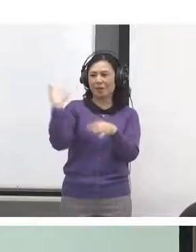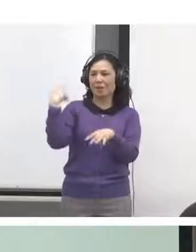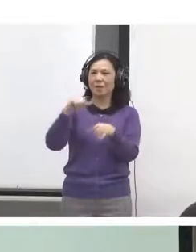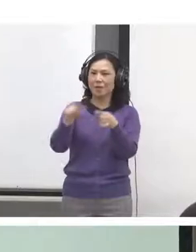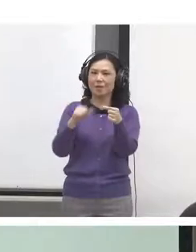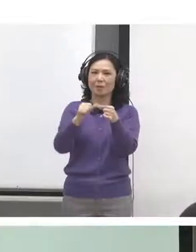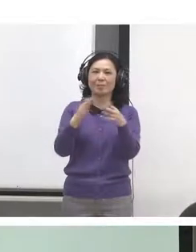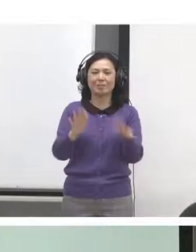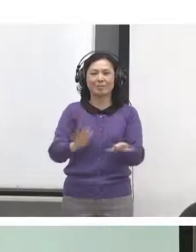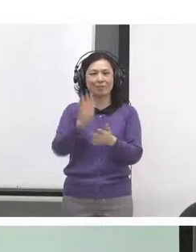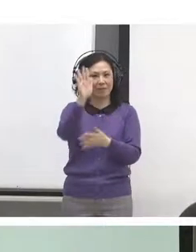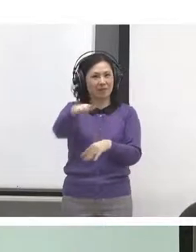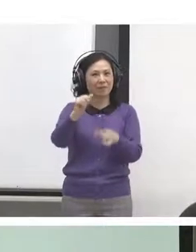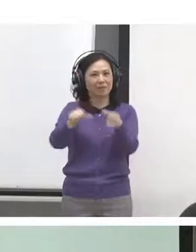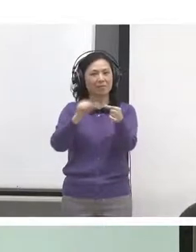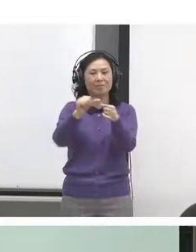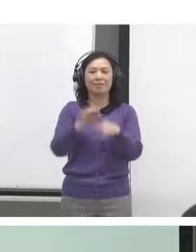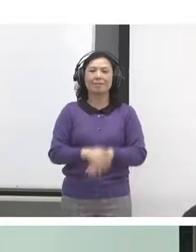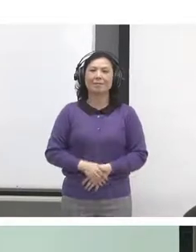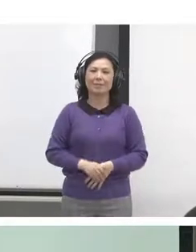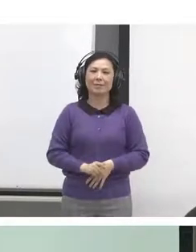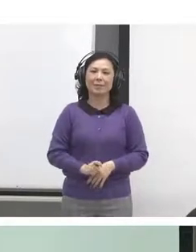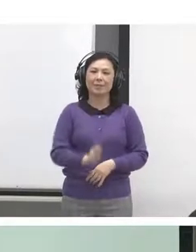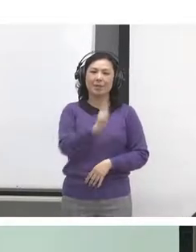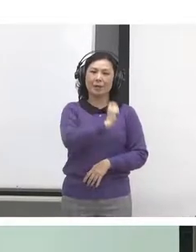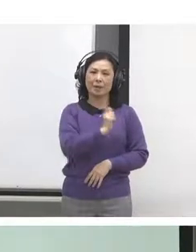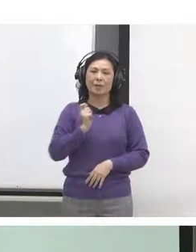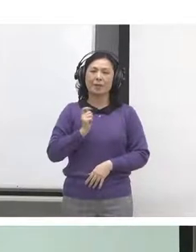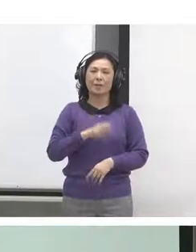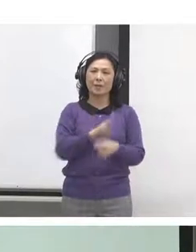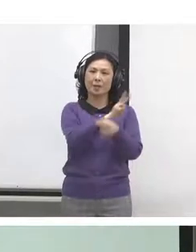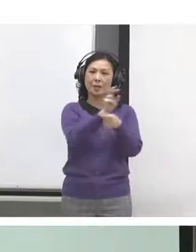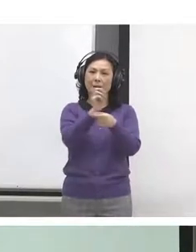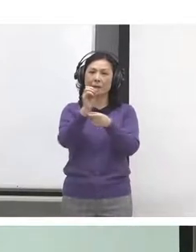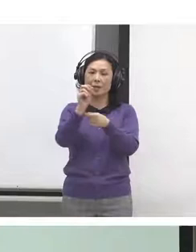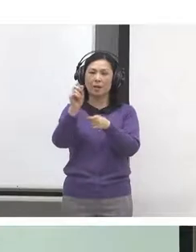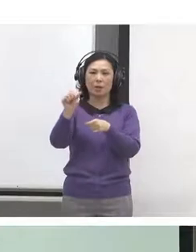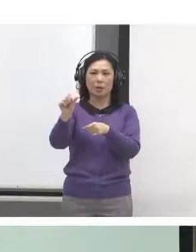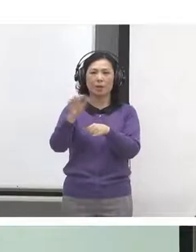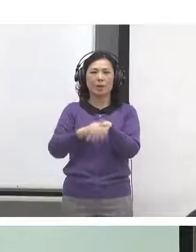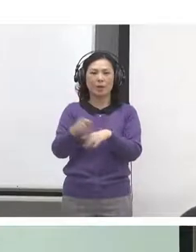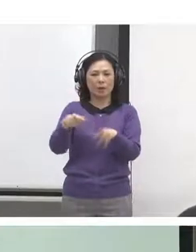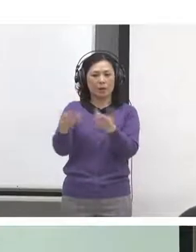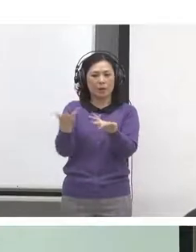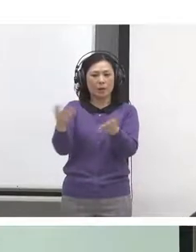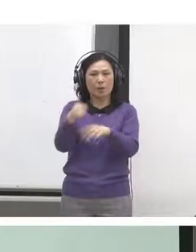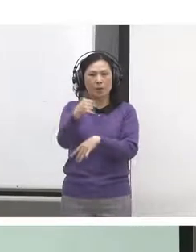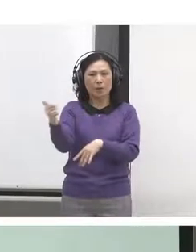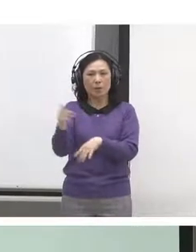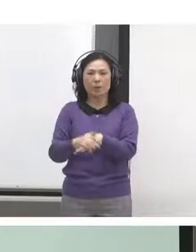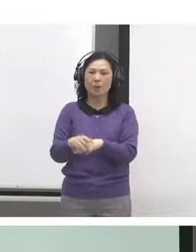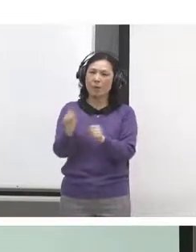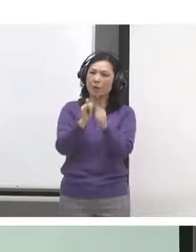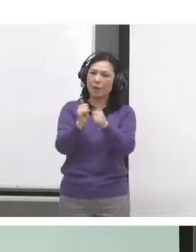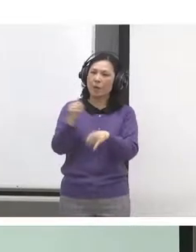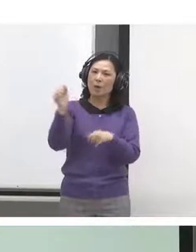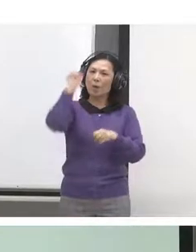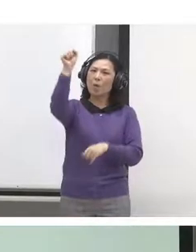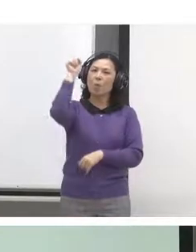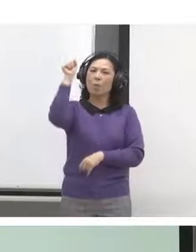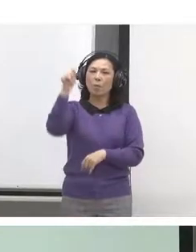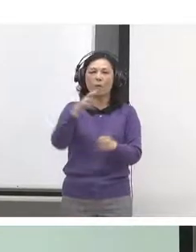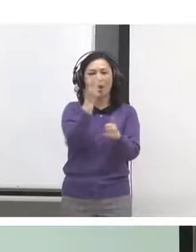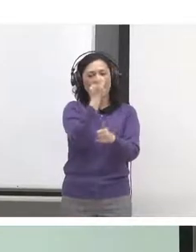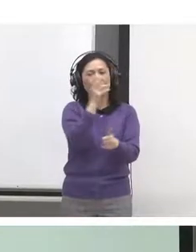When Civic Tech Toronto started in 2015, it was a group of public servants, activists, developers, and consultants that were interested in